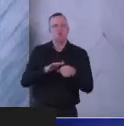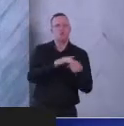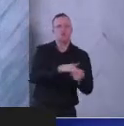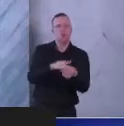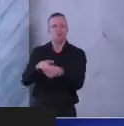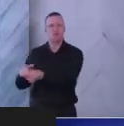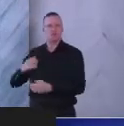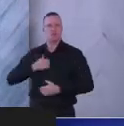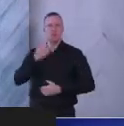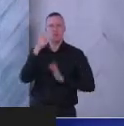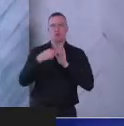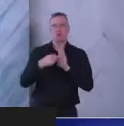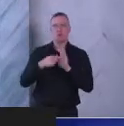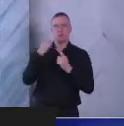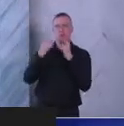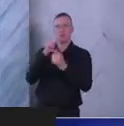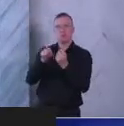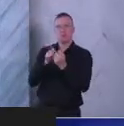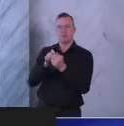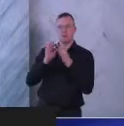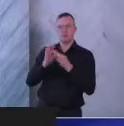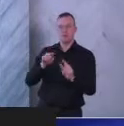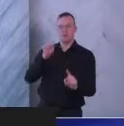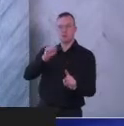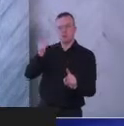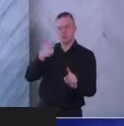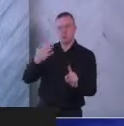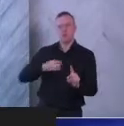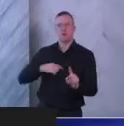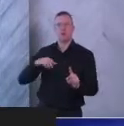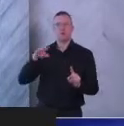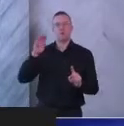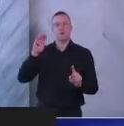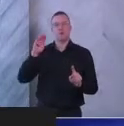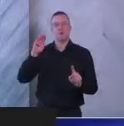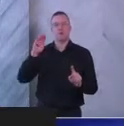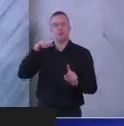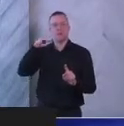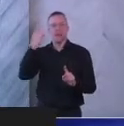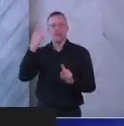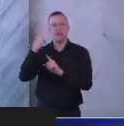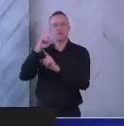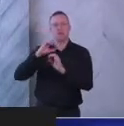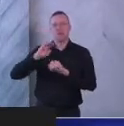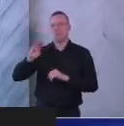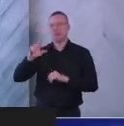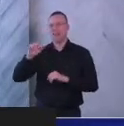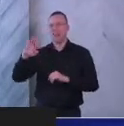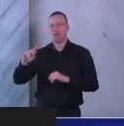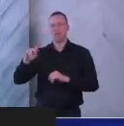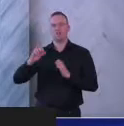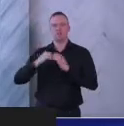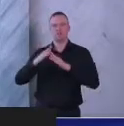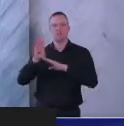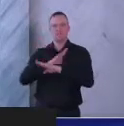one that comes to mind more specifically as it relates to this question is the Black Entrepreneurship Program that was introduced a